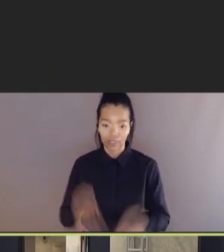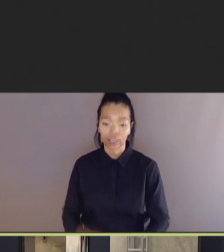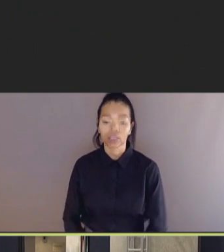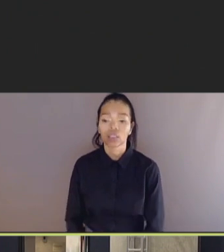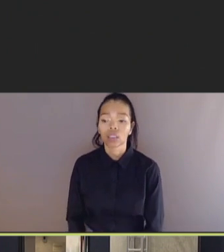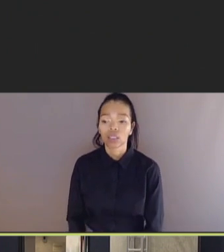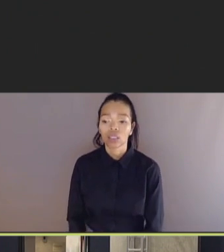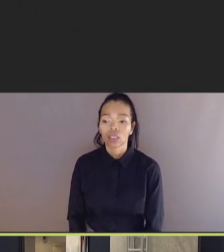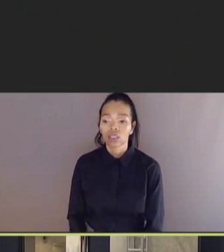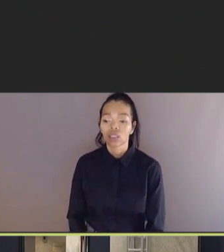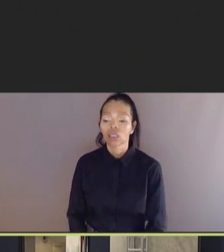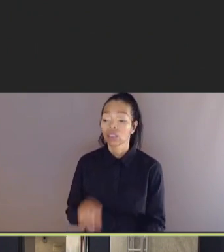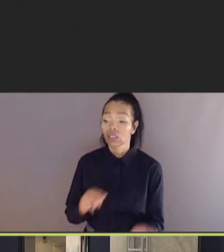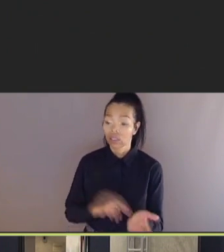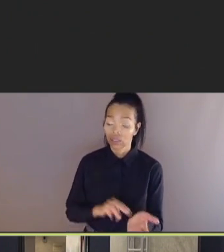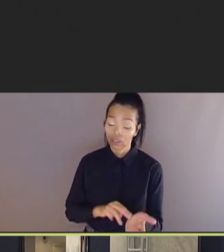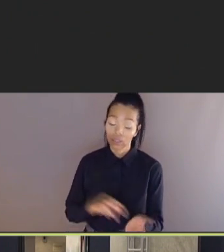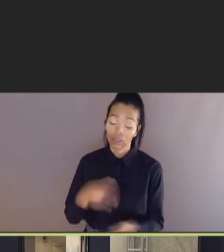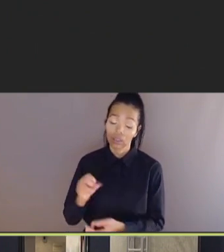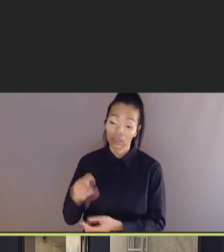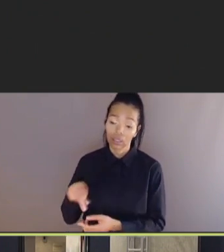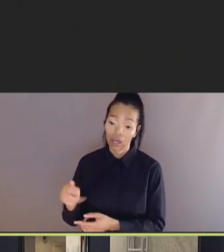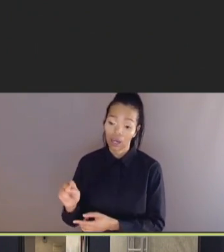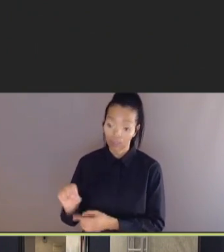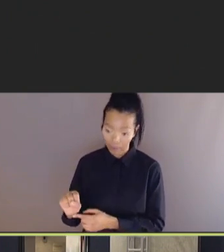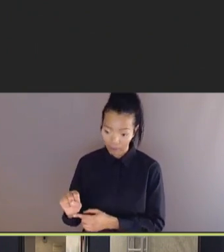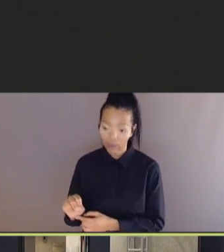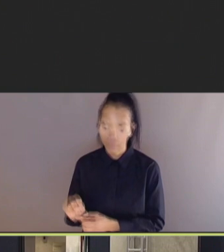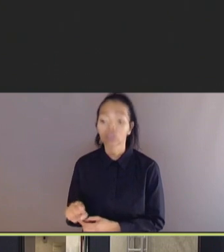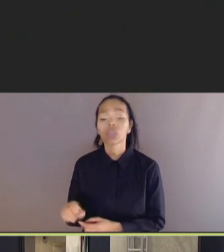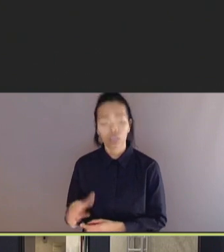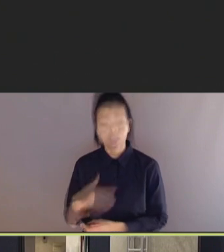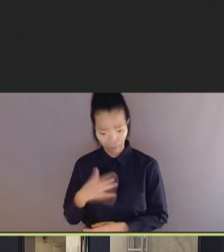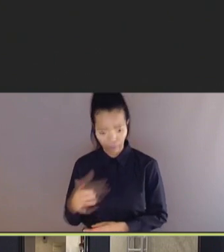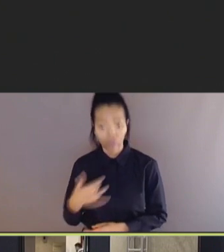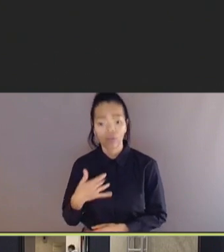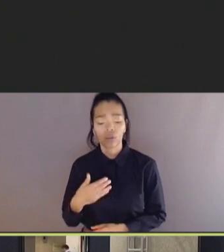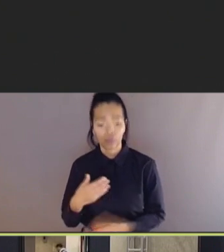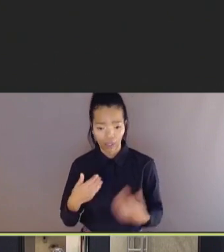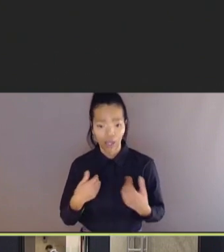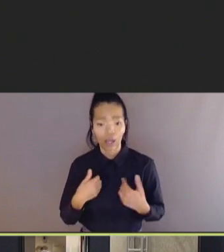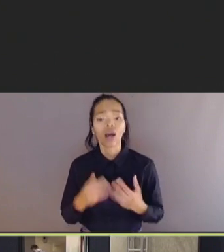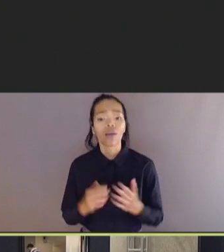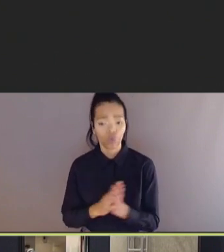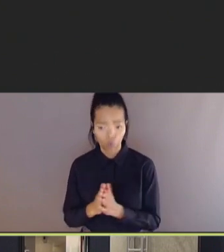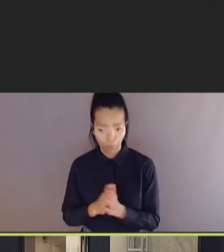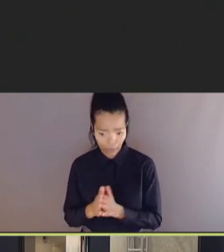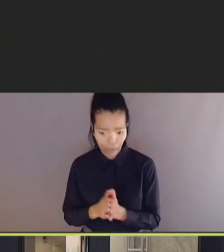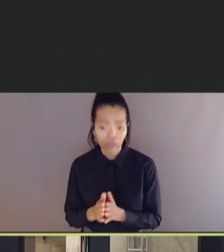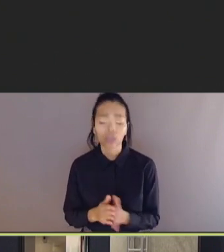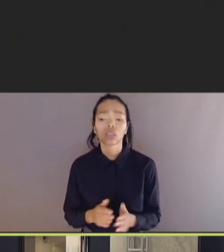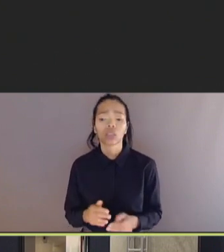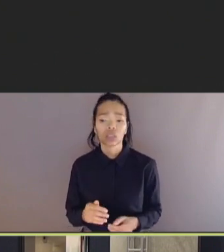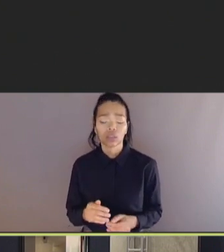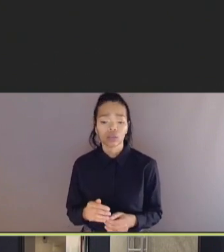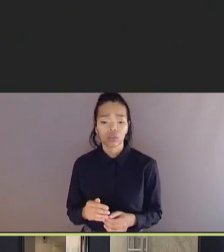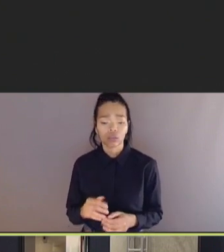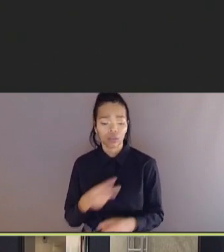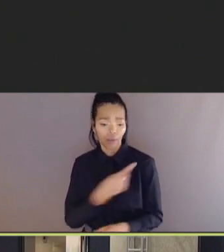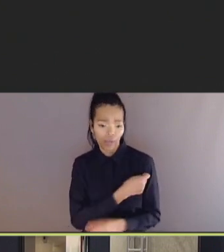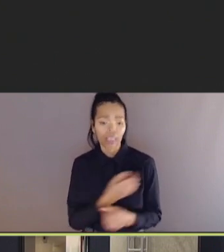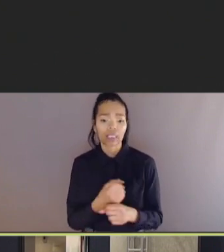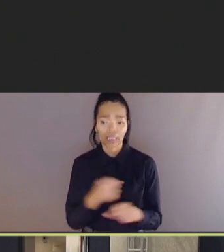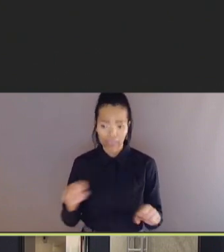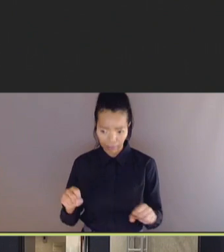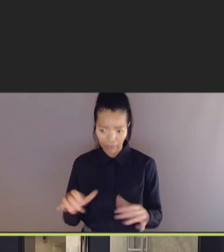I think we've got a robust vaccine safety system, here in this country. My appreciation